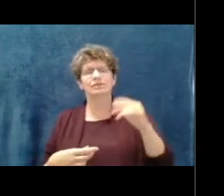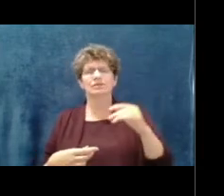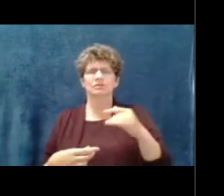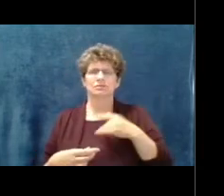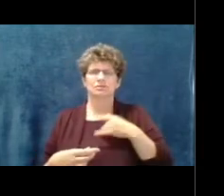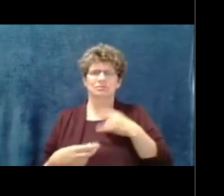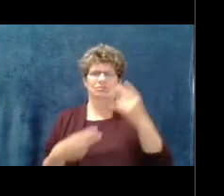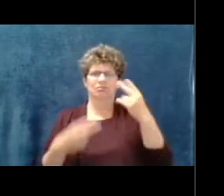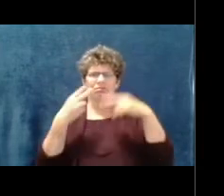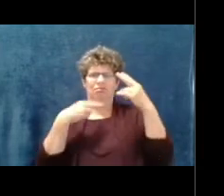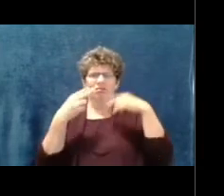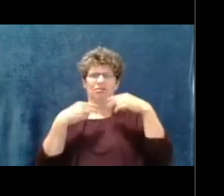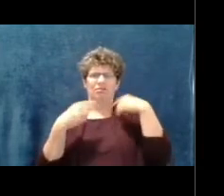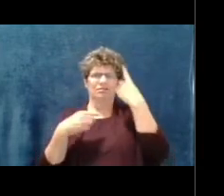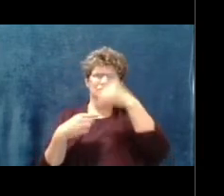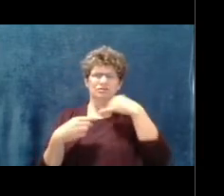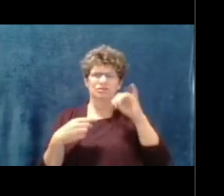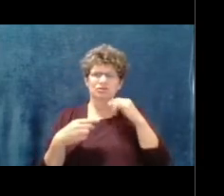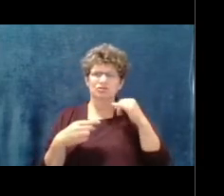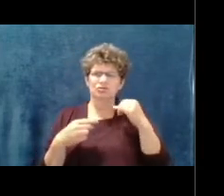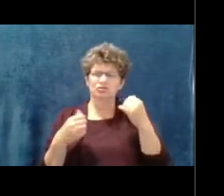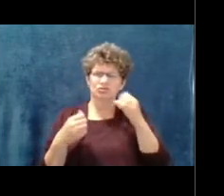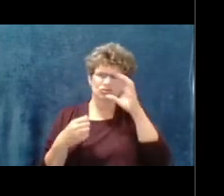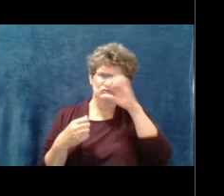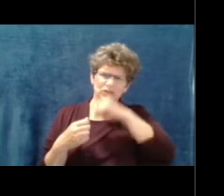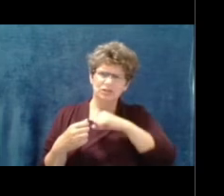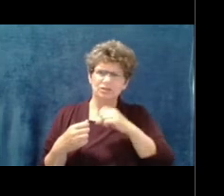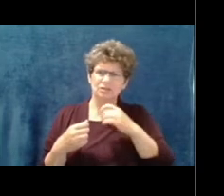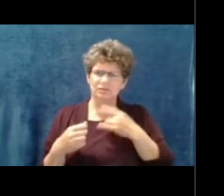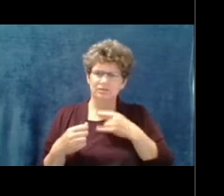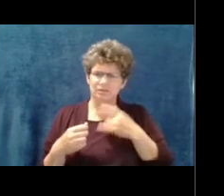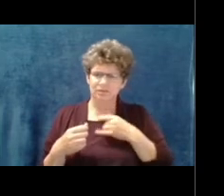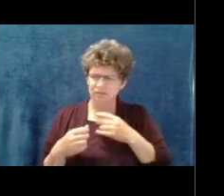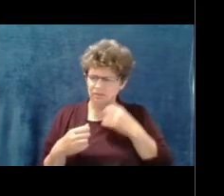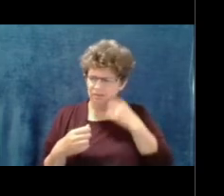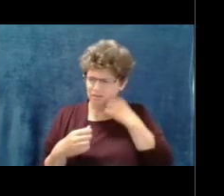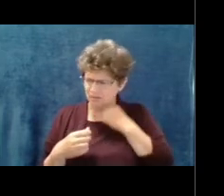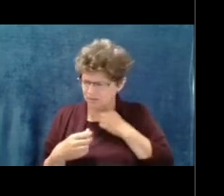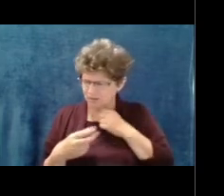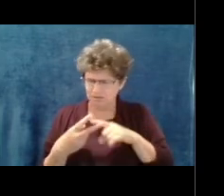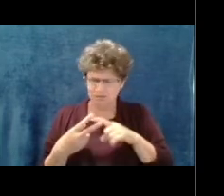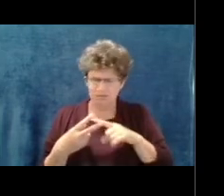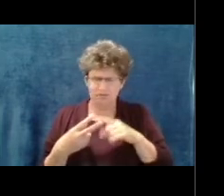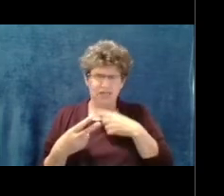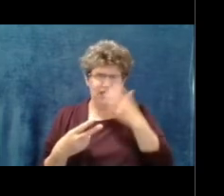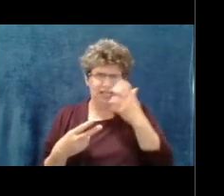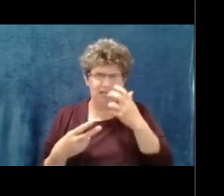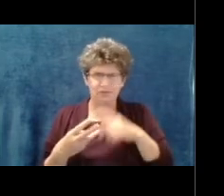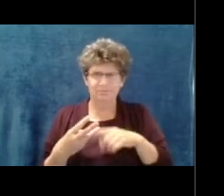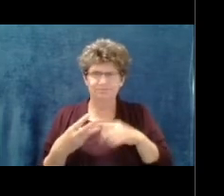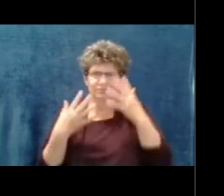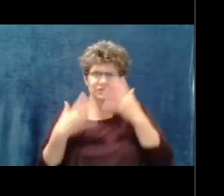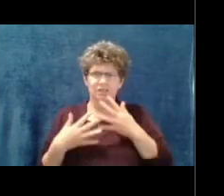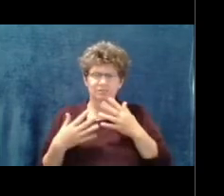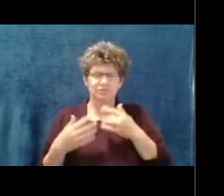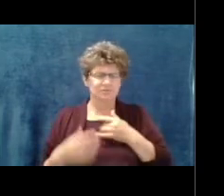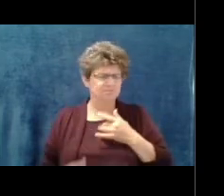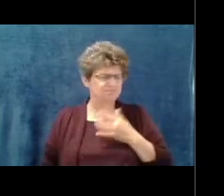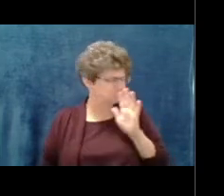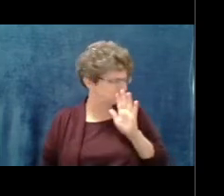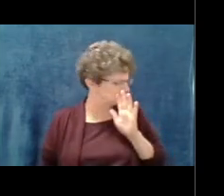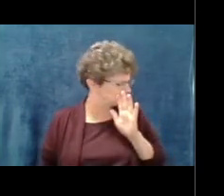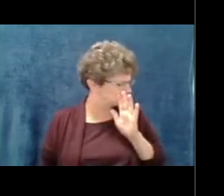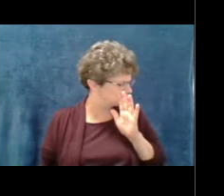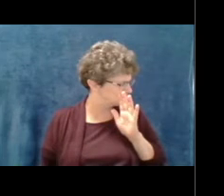if you start having those kinds of thoughts, aren't you? Maybe you'll be a little angry, a little embarrassed, and maybe you'll just say to yourself, forget it. I'm not going to